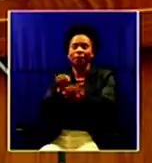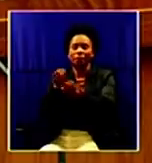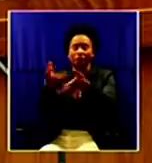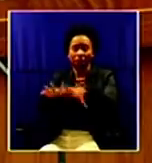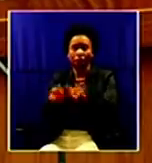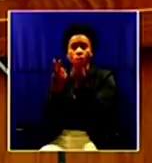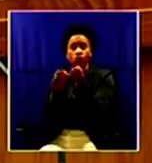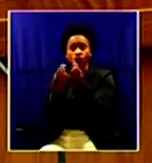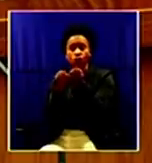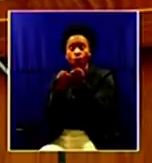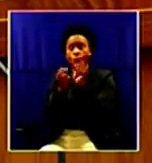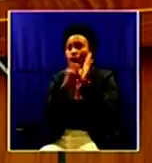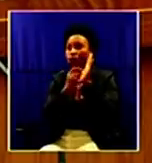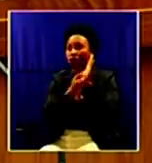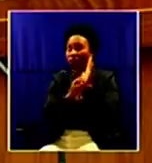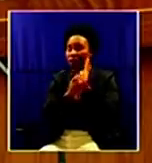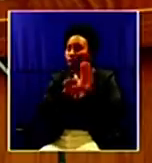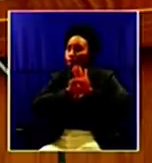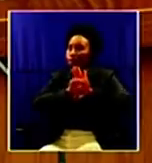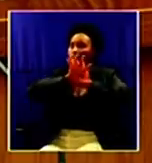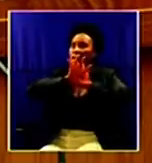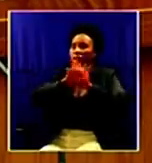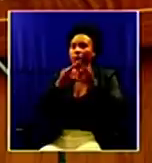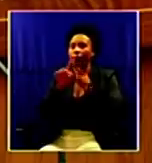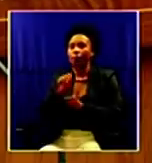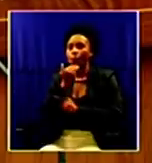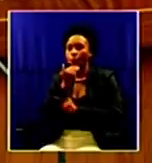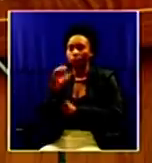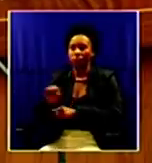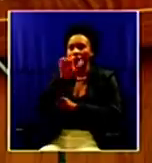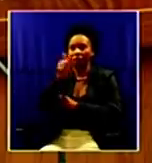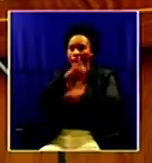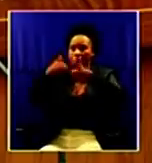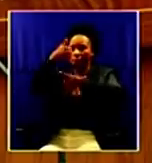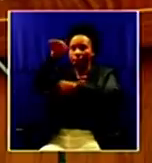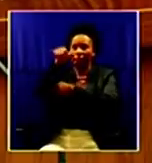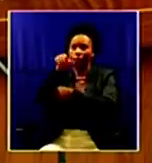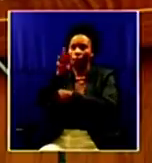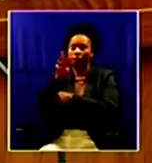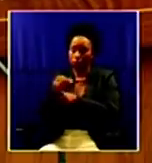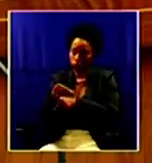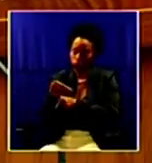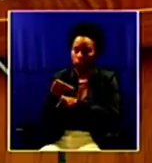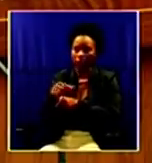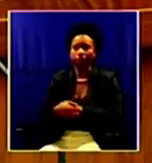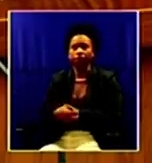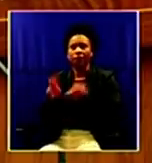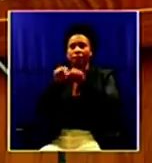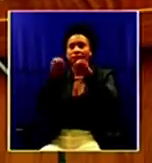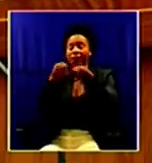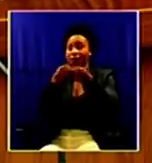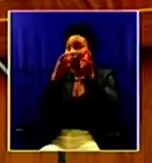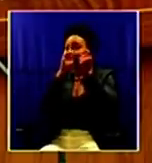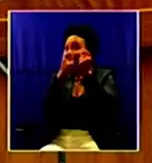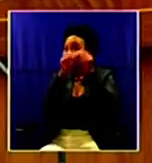published by the South African Reserve Bank shortly. The National Treasury also continues to work